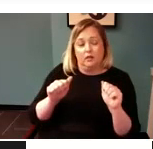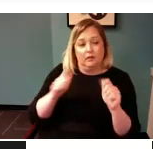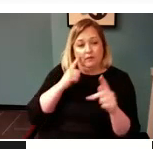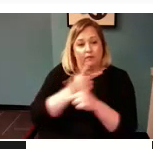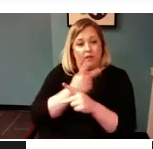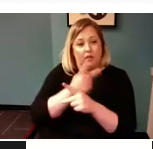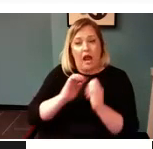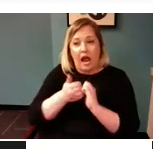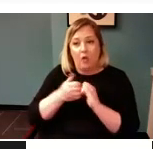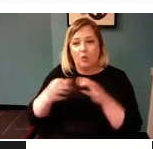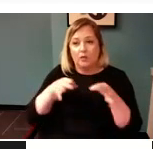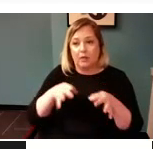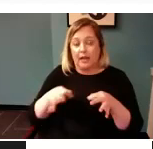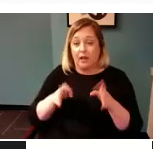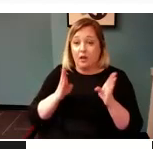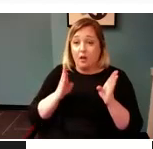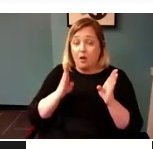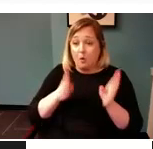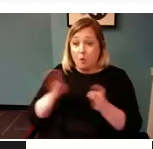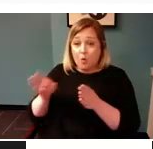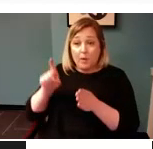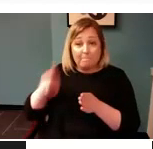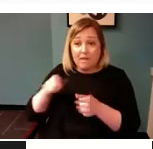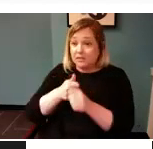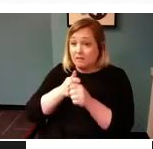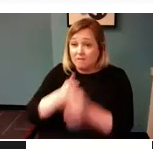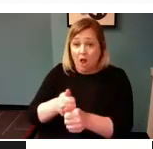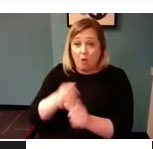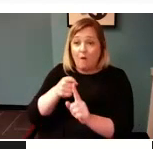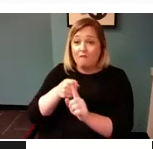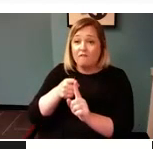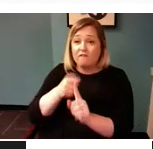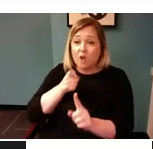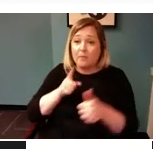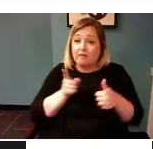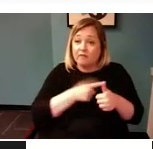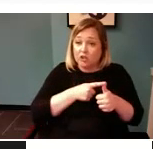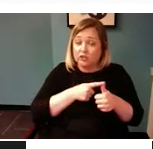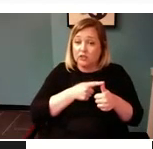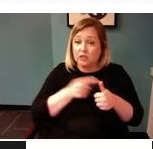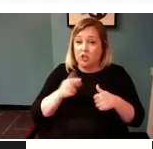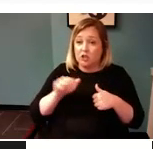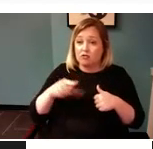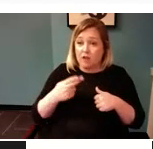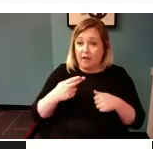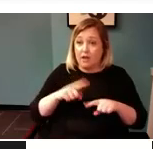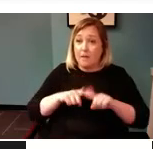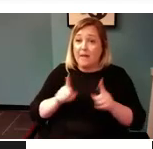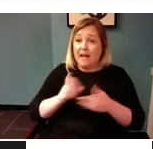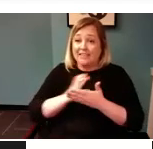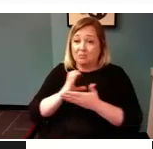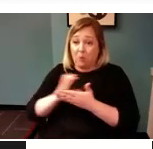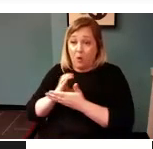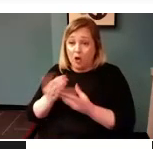The ordering is given by the original graph, but the explore is being performed on the transposed graph.